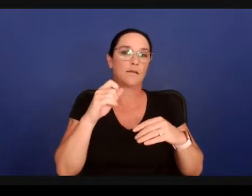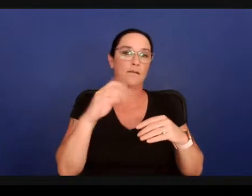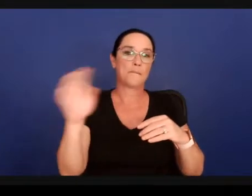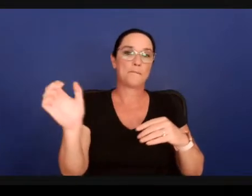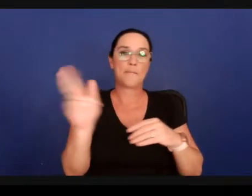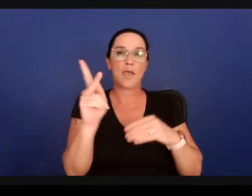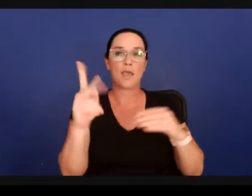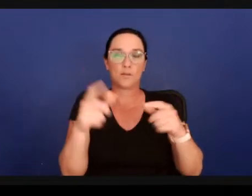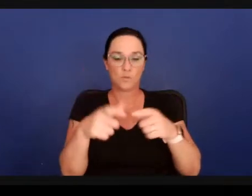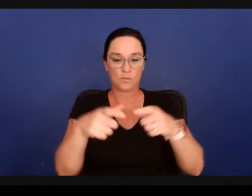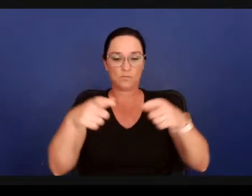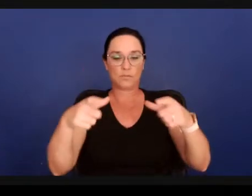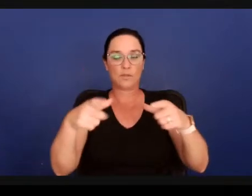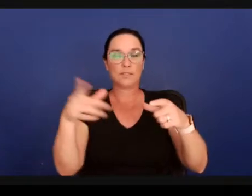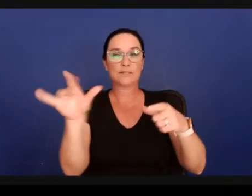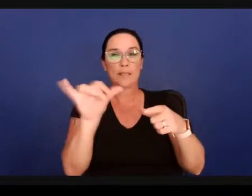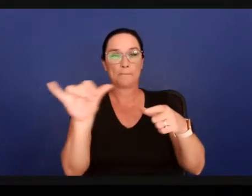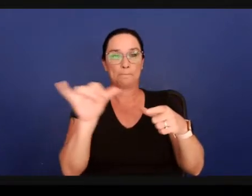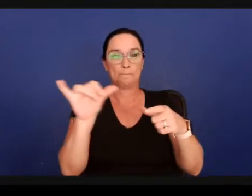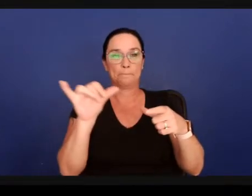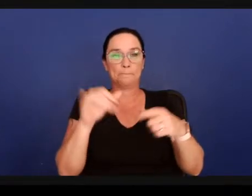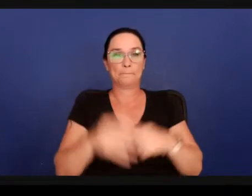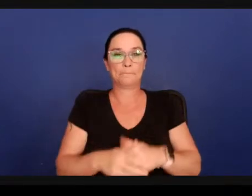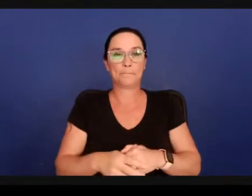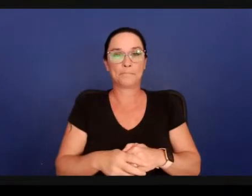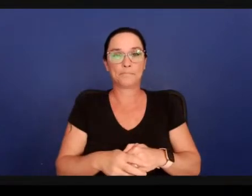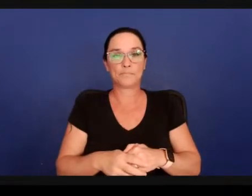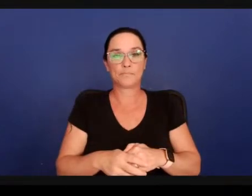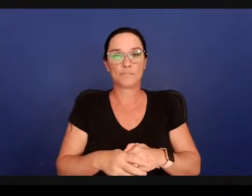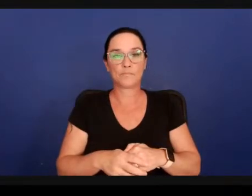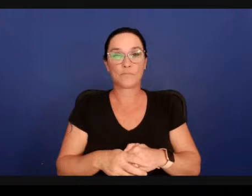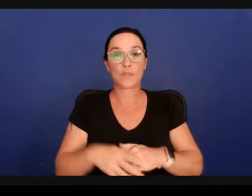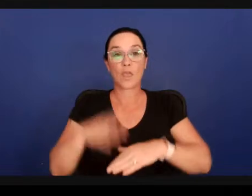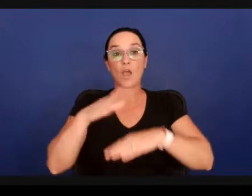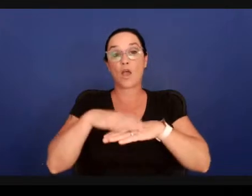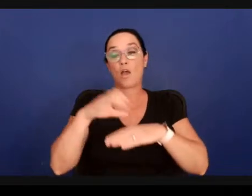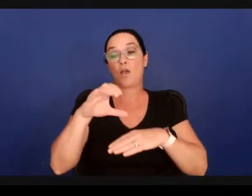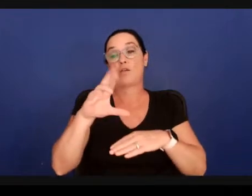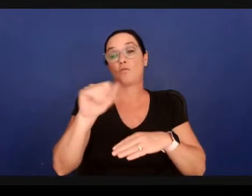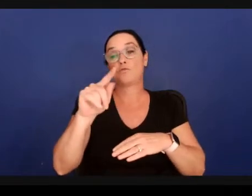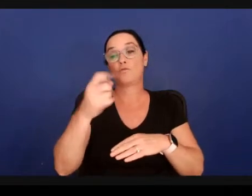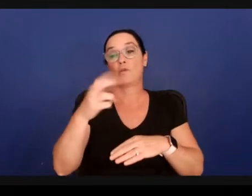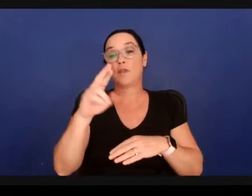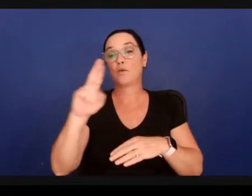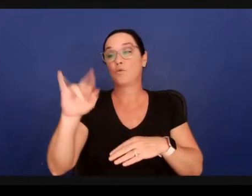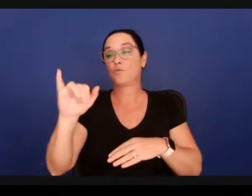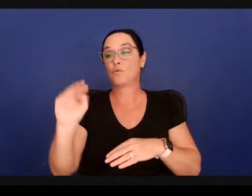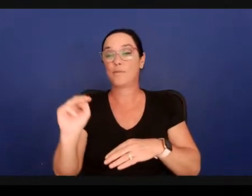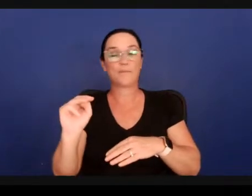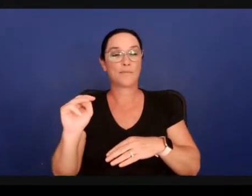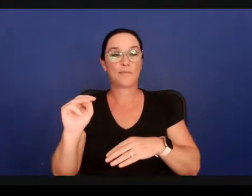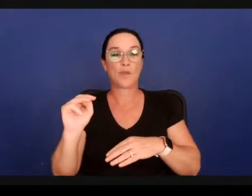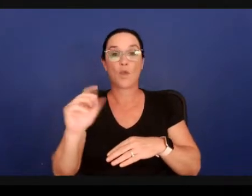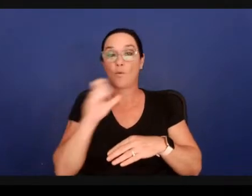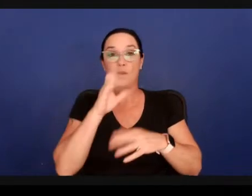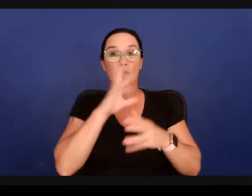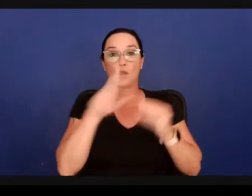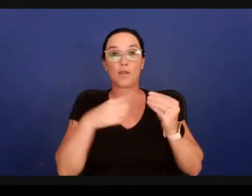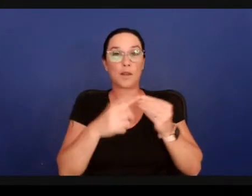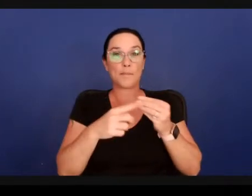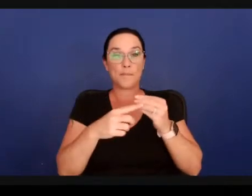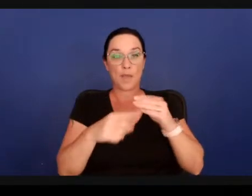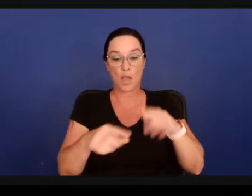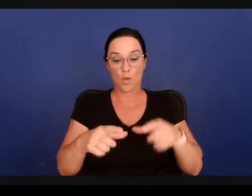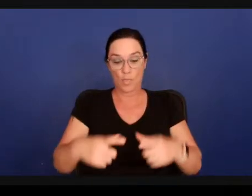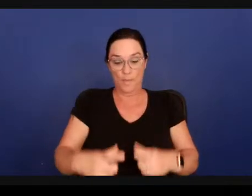full drop in land up on the crater rim of the volcano, right? Not talking about the pit, but the actual rim up further